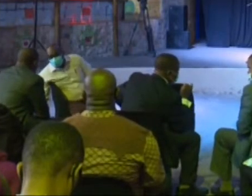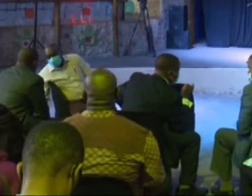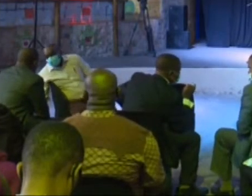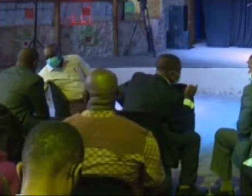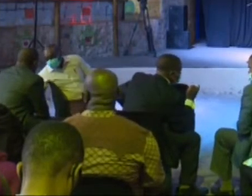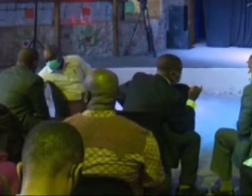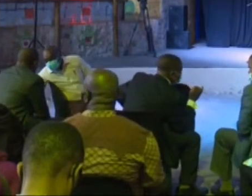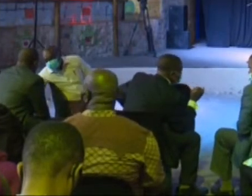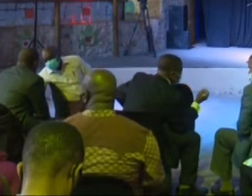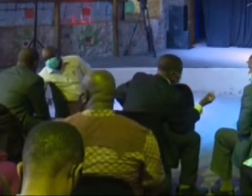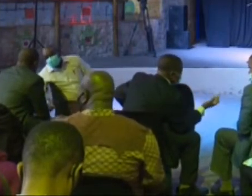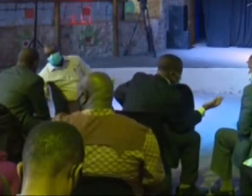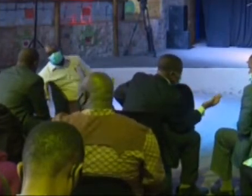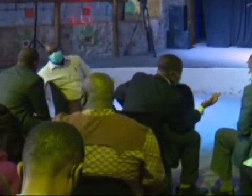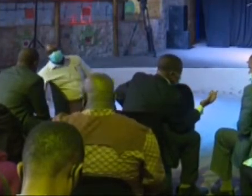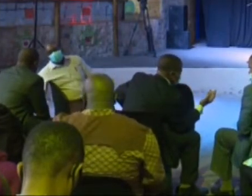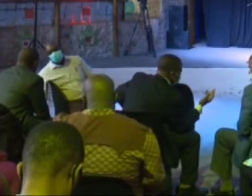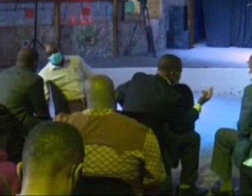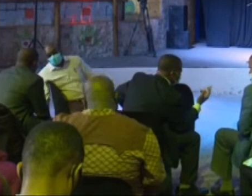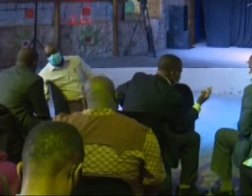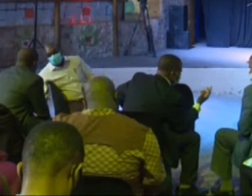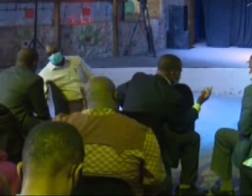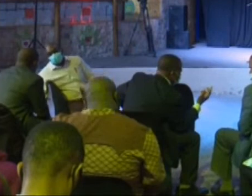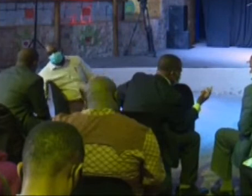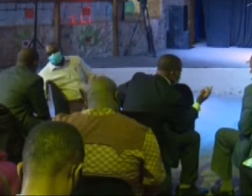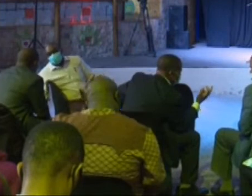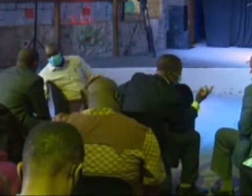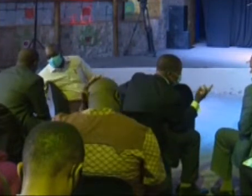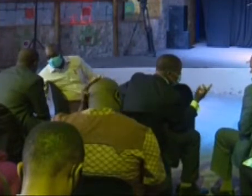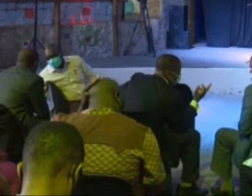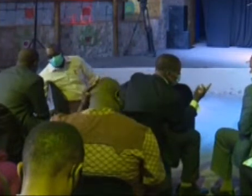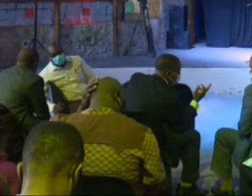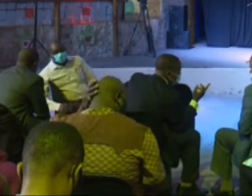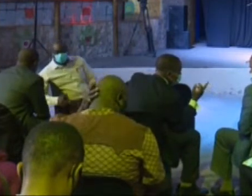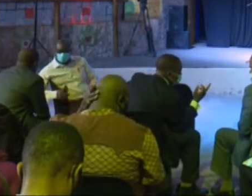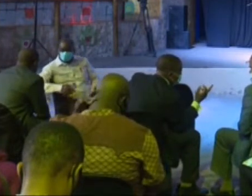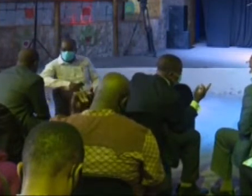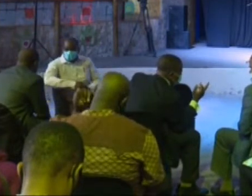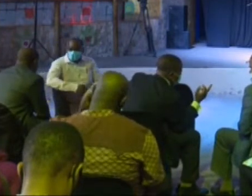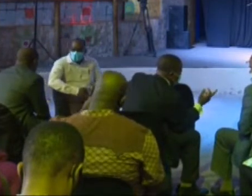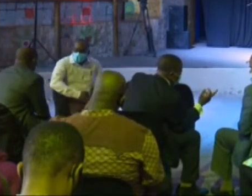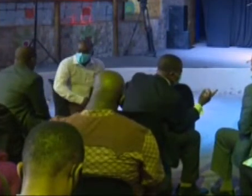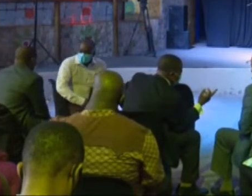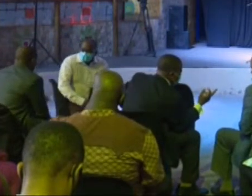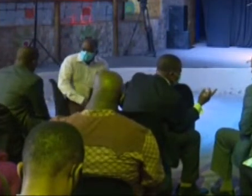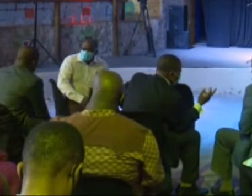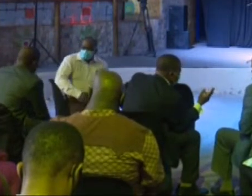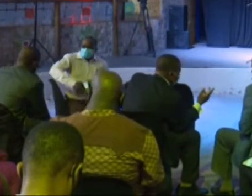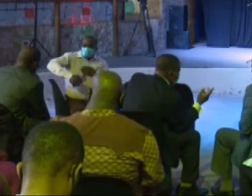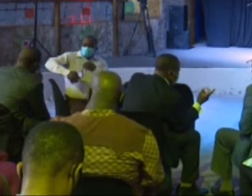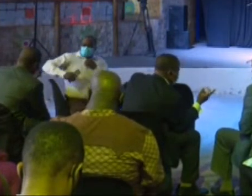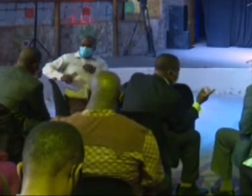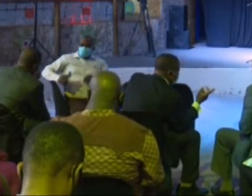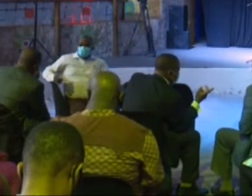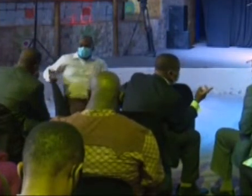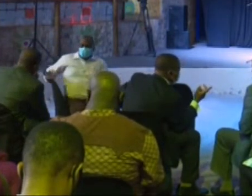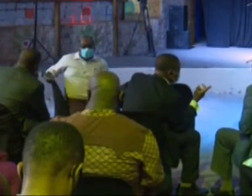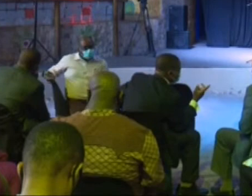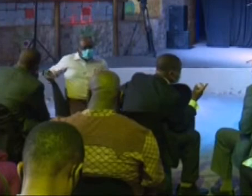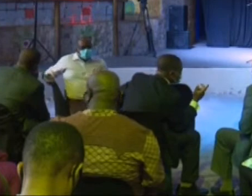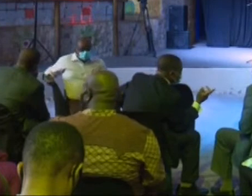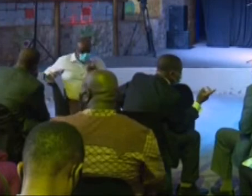lo kumcoka don akufuni nathi as the entertainment sector sibe excited then